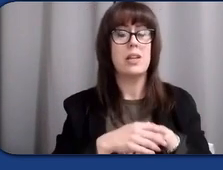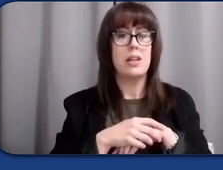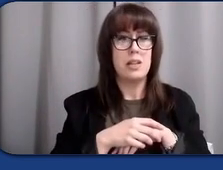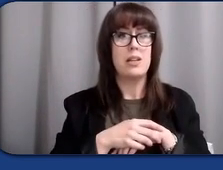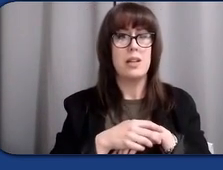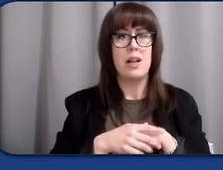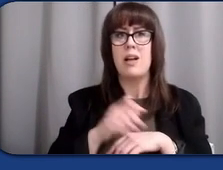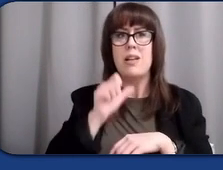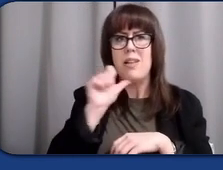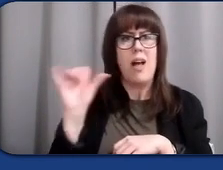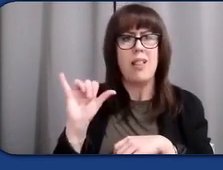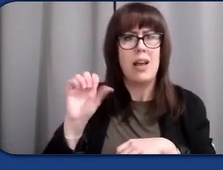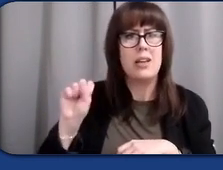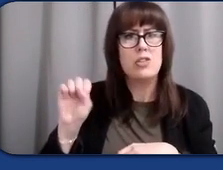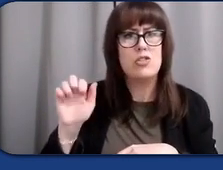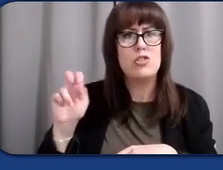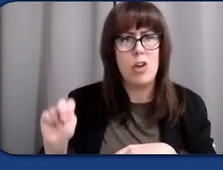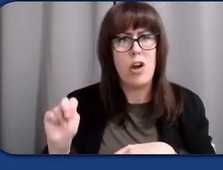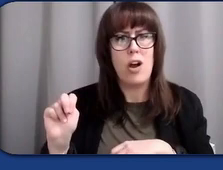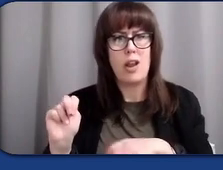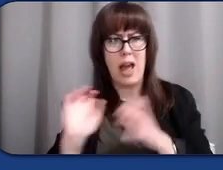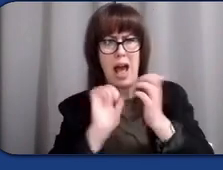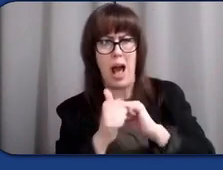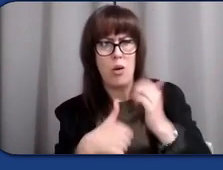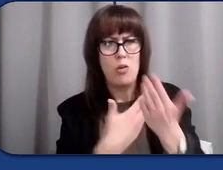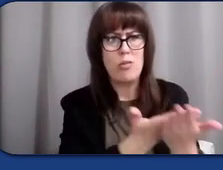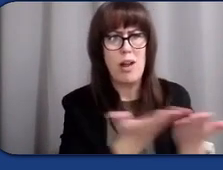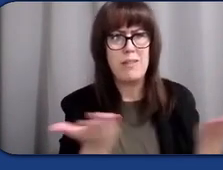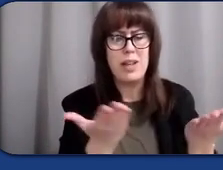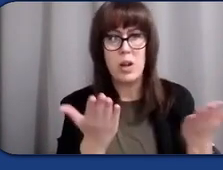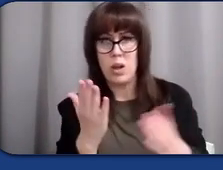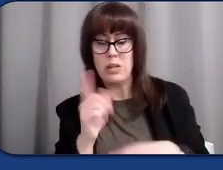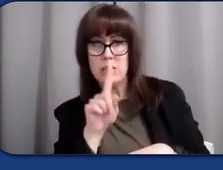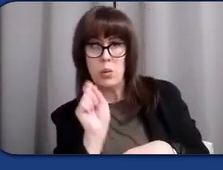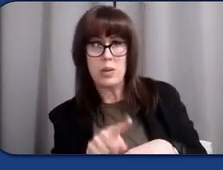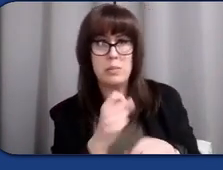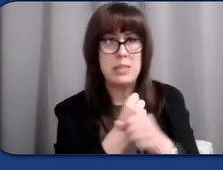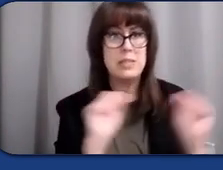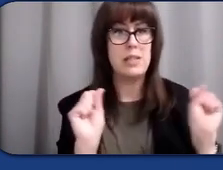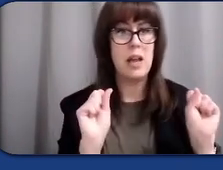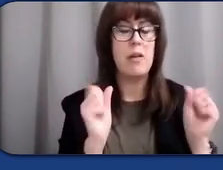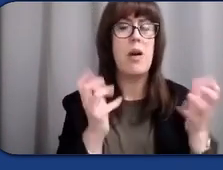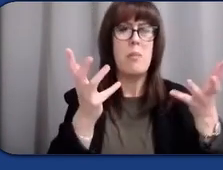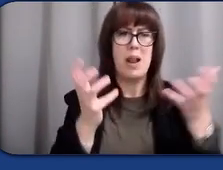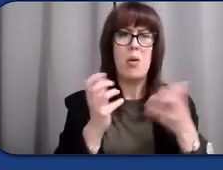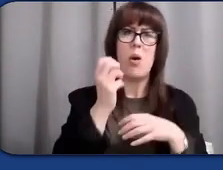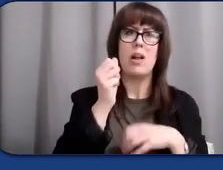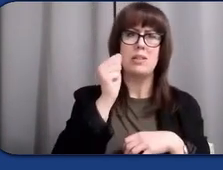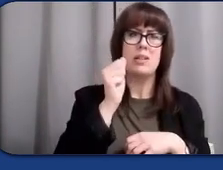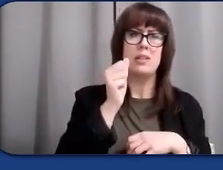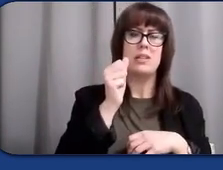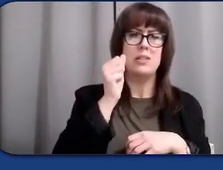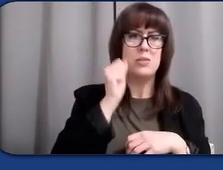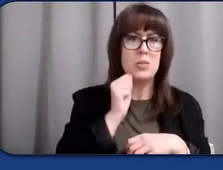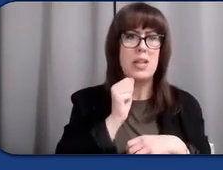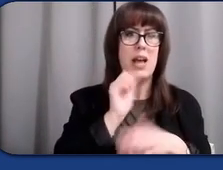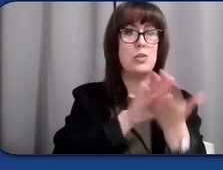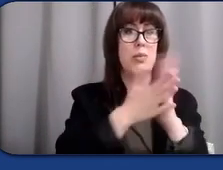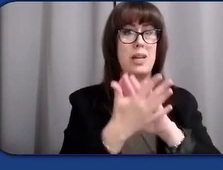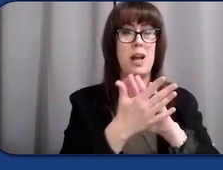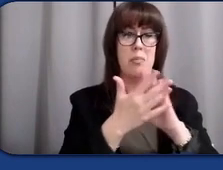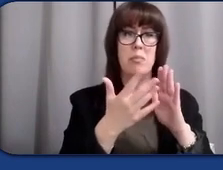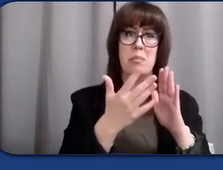to be? I want a South Sudan that everybody would admire. But how can we get that South Sudan that everyone would admire? Now,